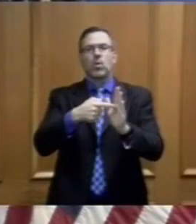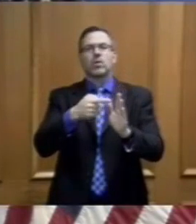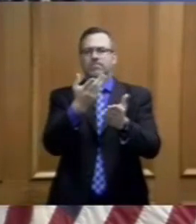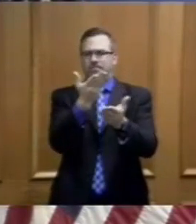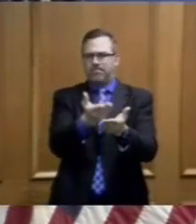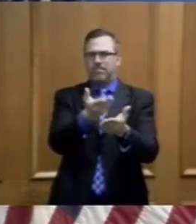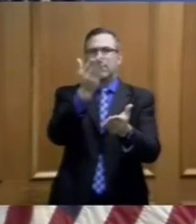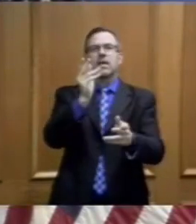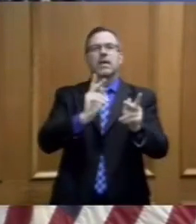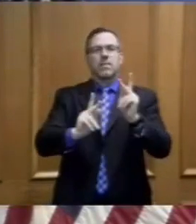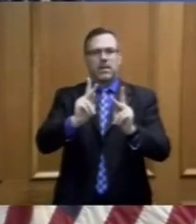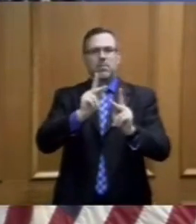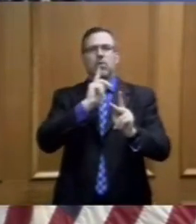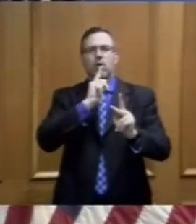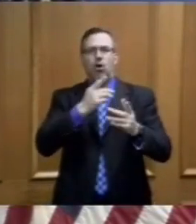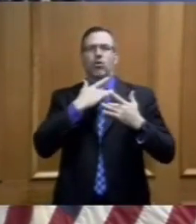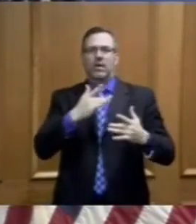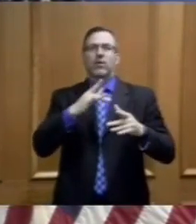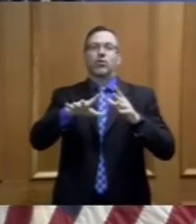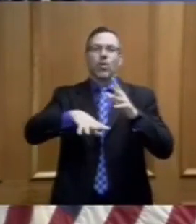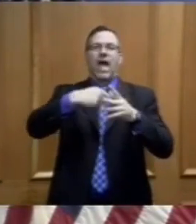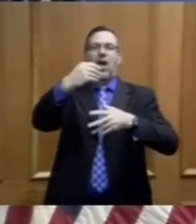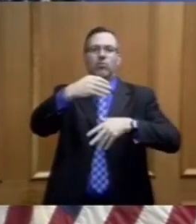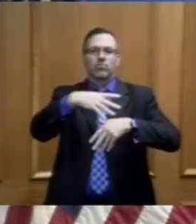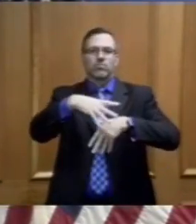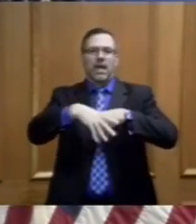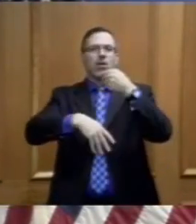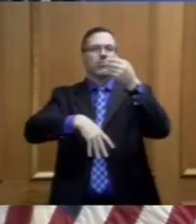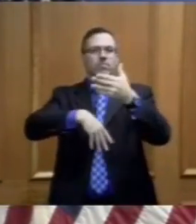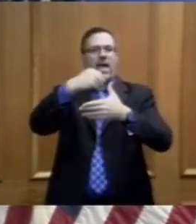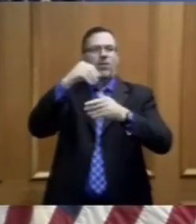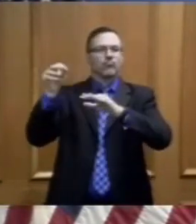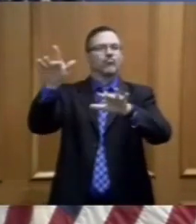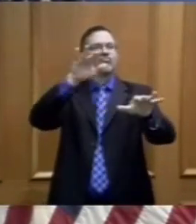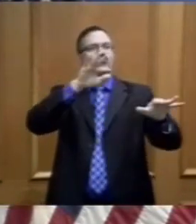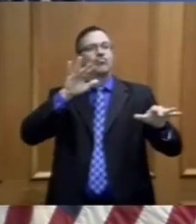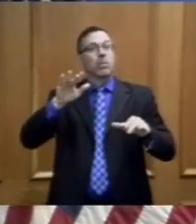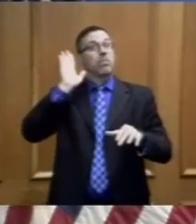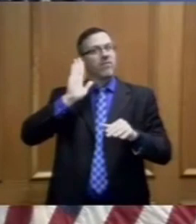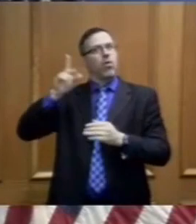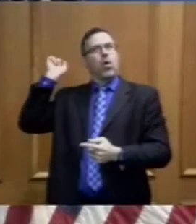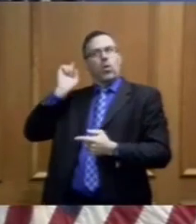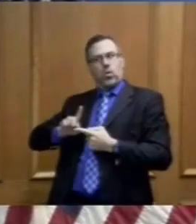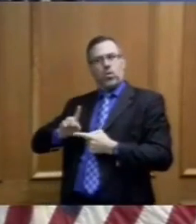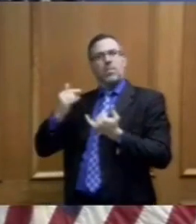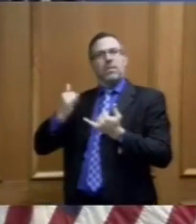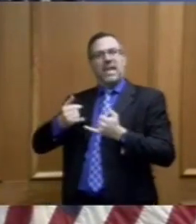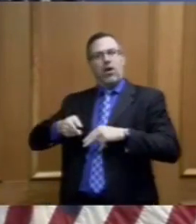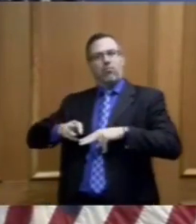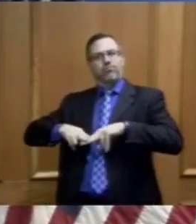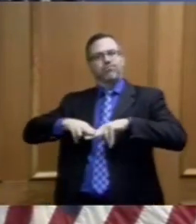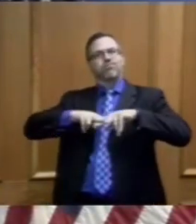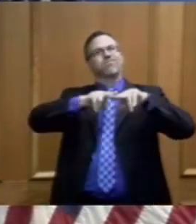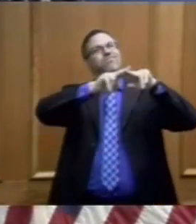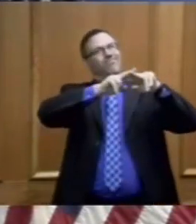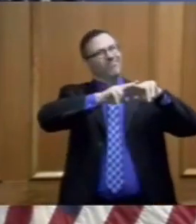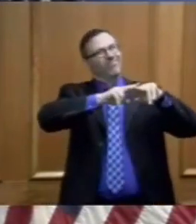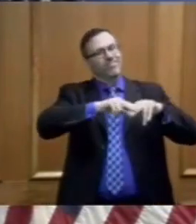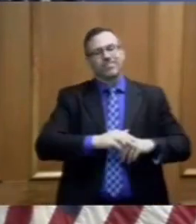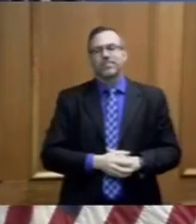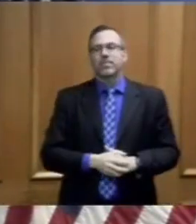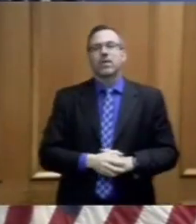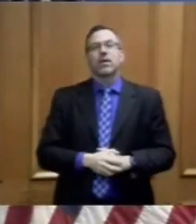toward pre-COVID-19 levels after initially dropping. In addition to updating Executive